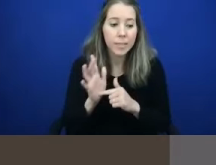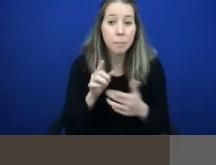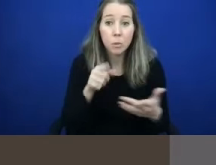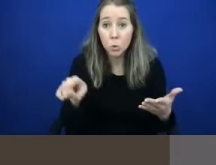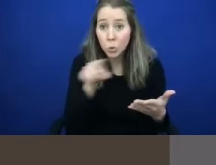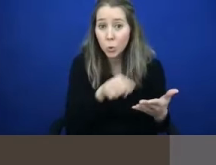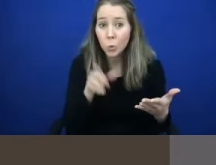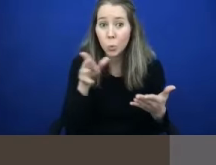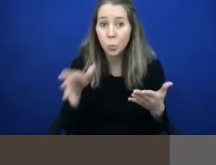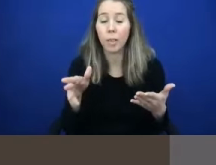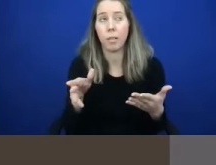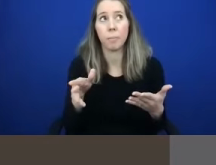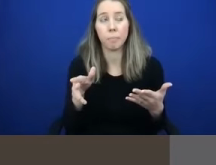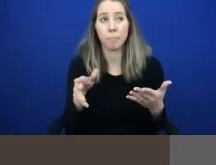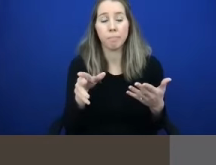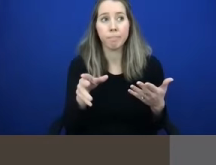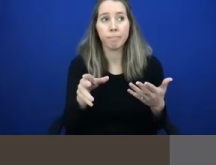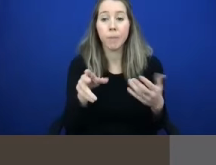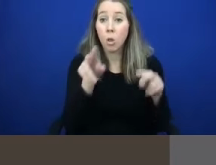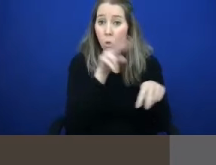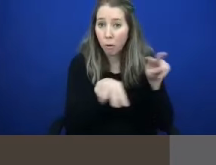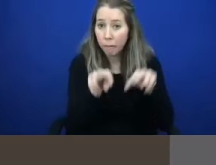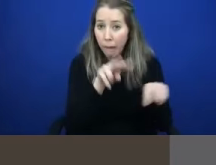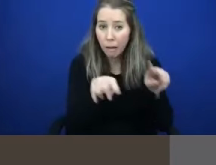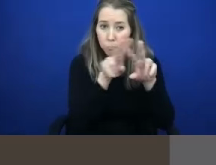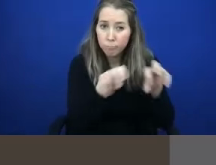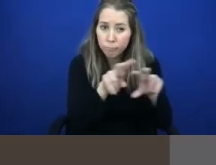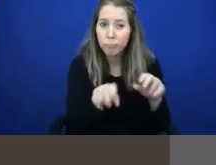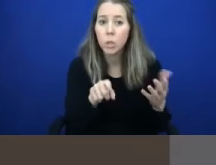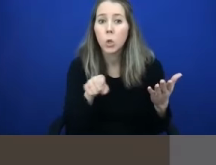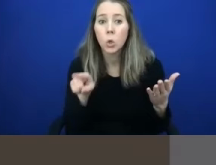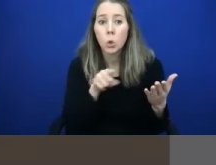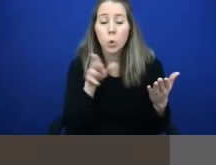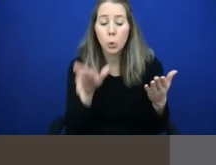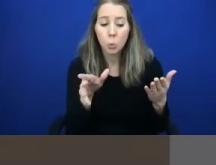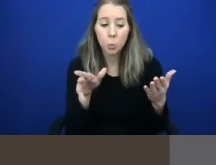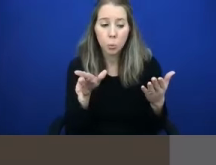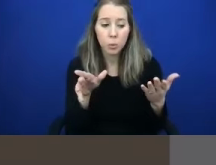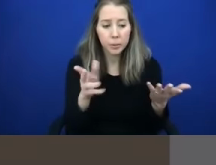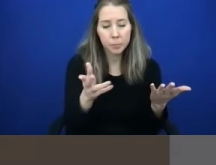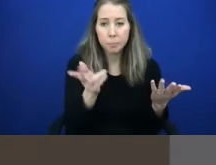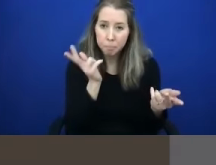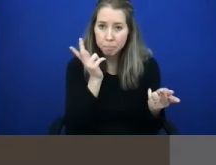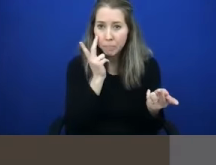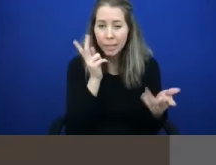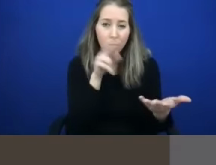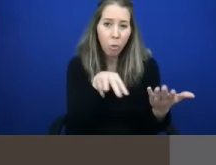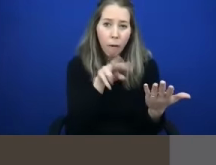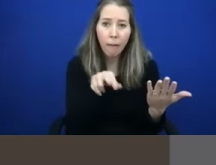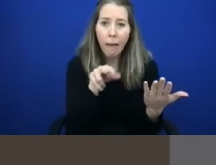are going to look at, and you are going to look at and see